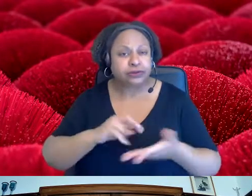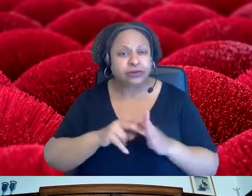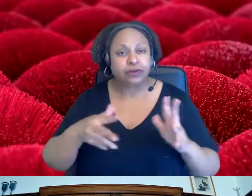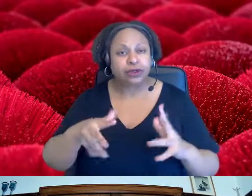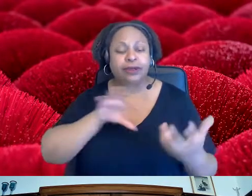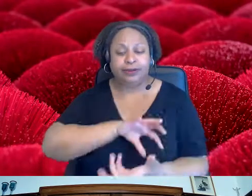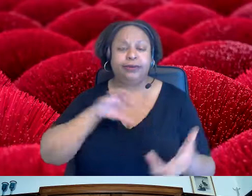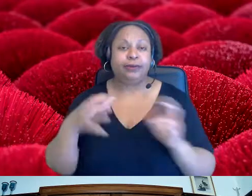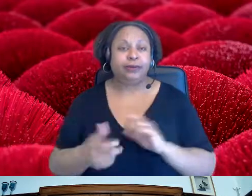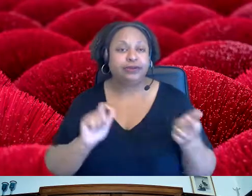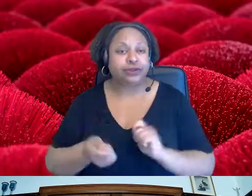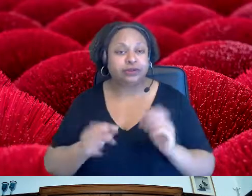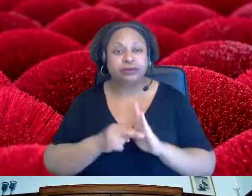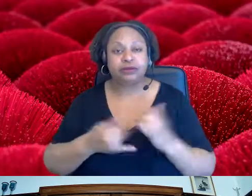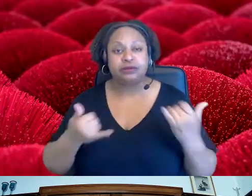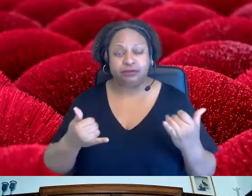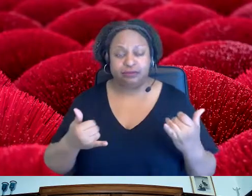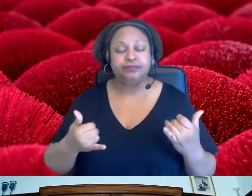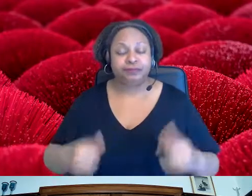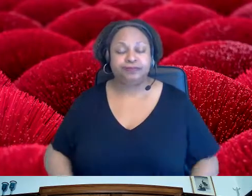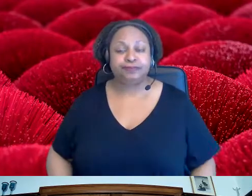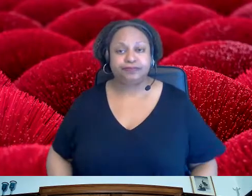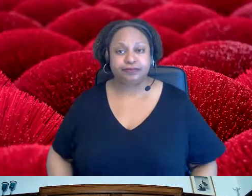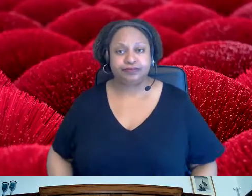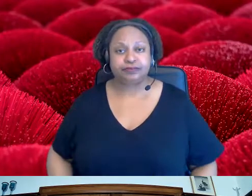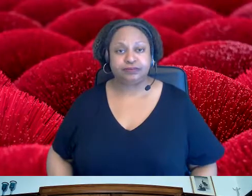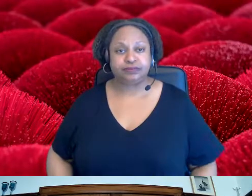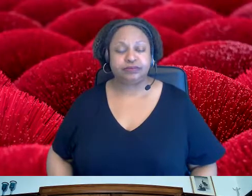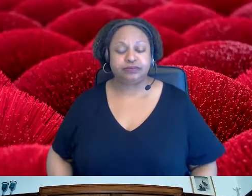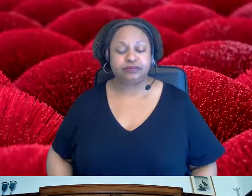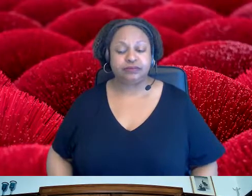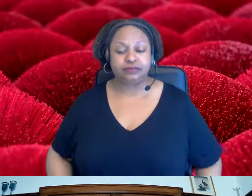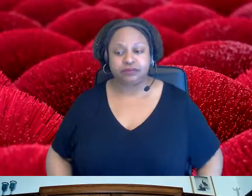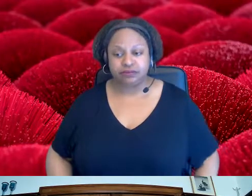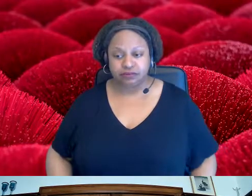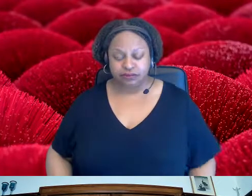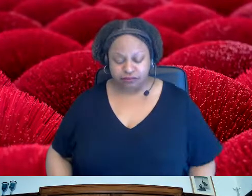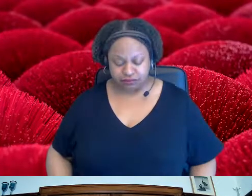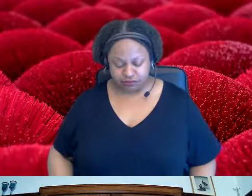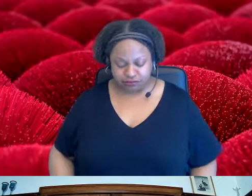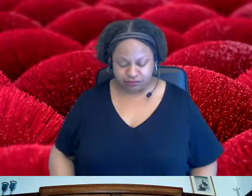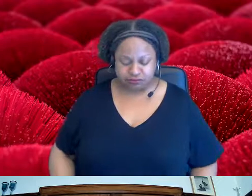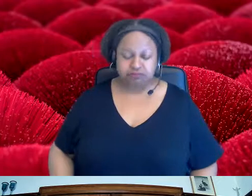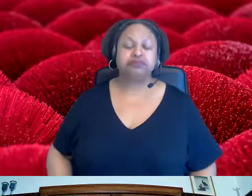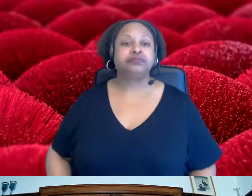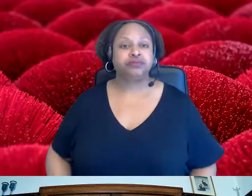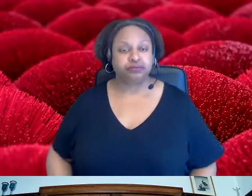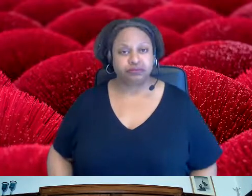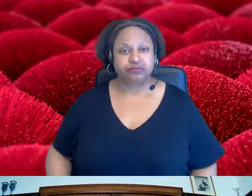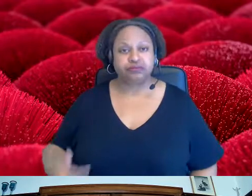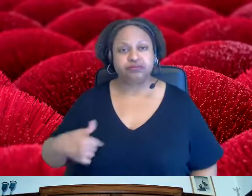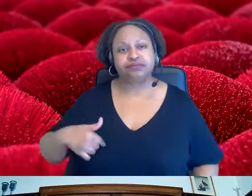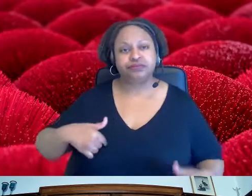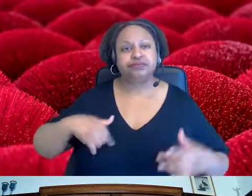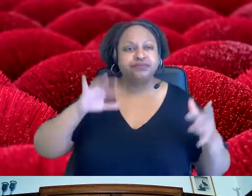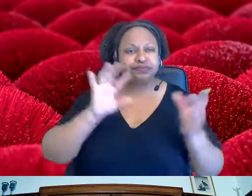what, but there, as I said, there is a tendency to still sort of group people together in BIPOC